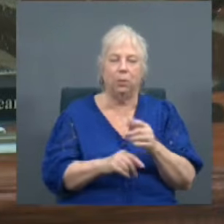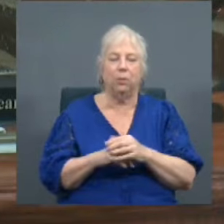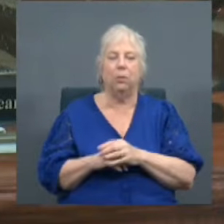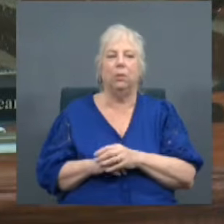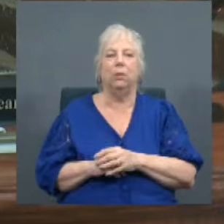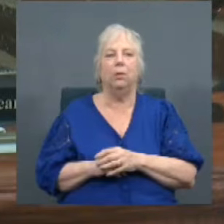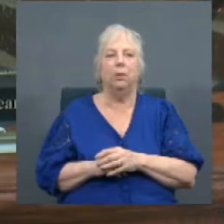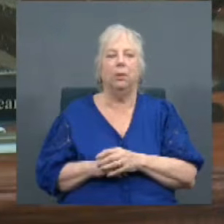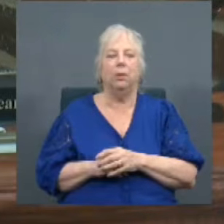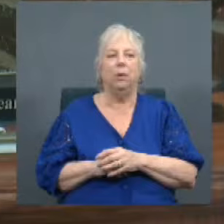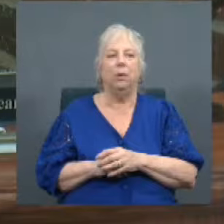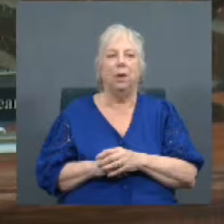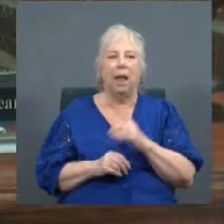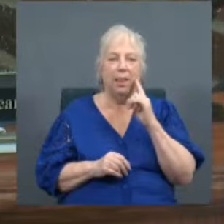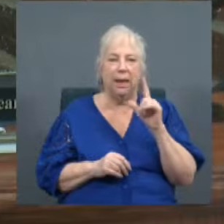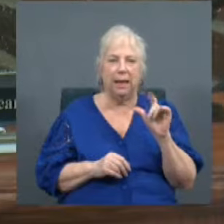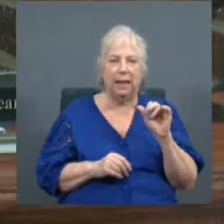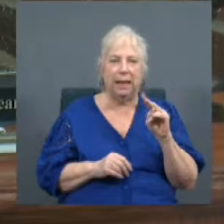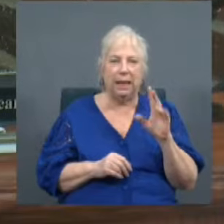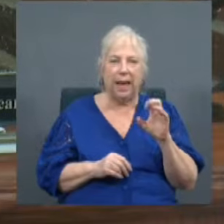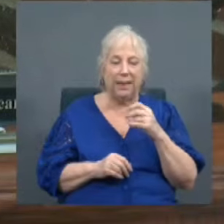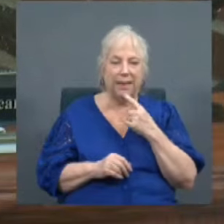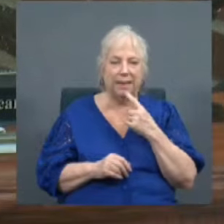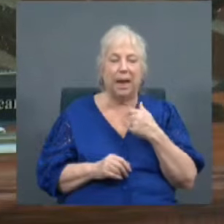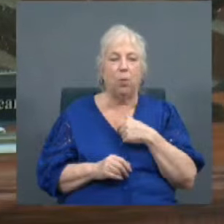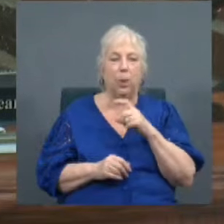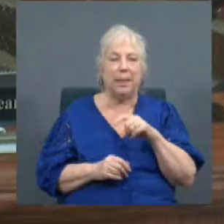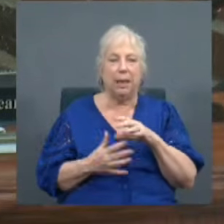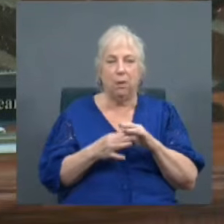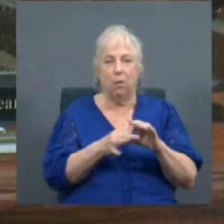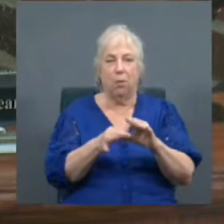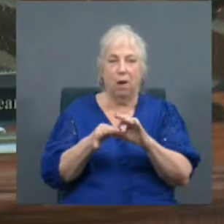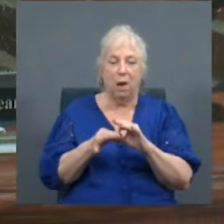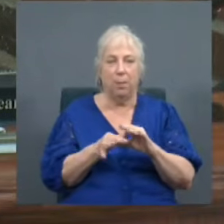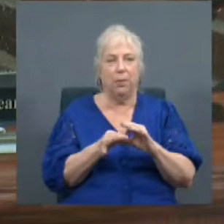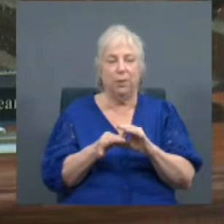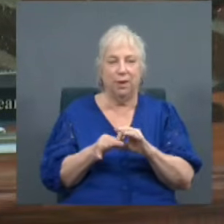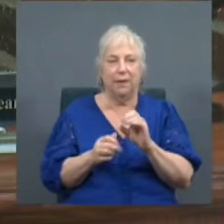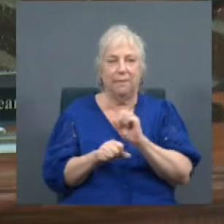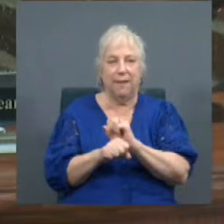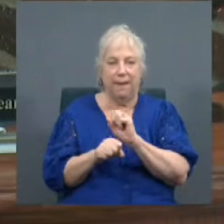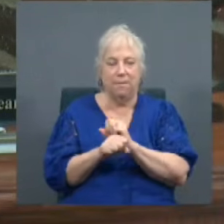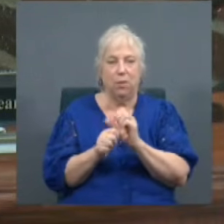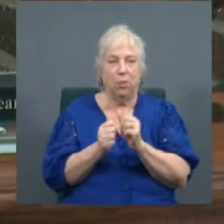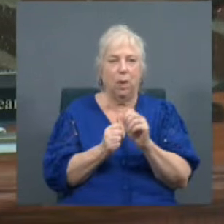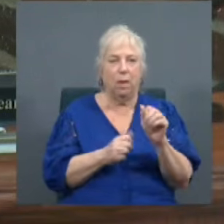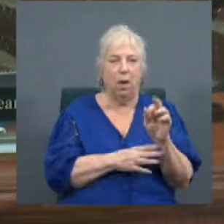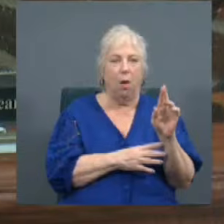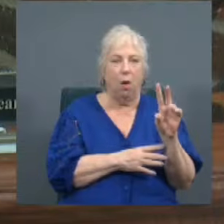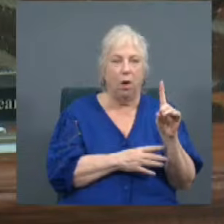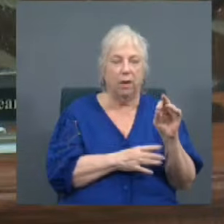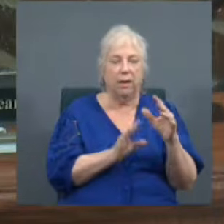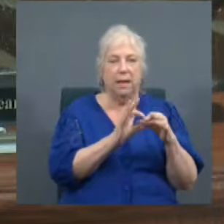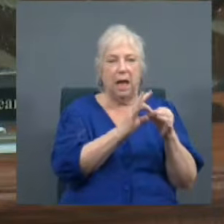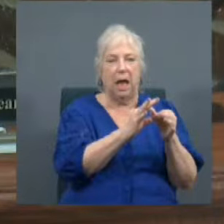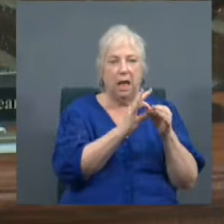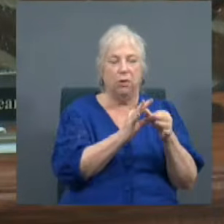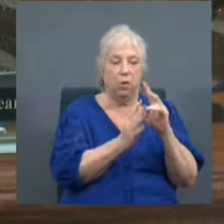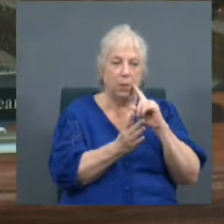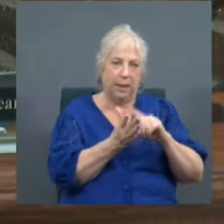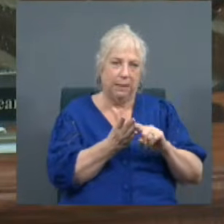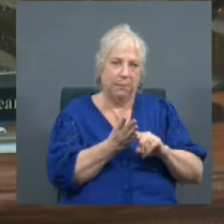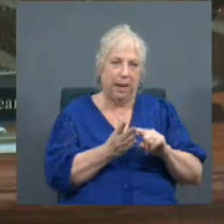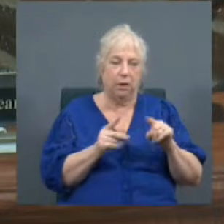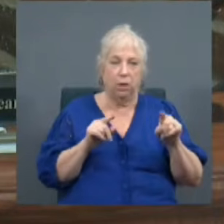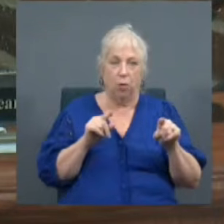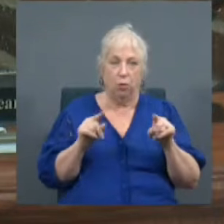what I think Lance is saying is we need to have a cooperative effort, that you're saying, with RDOT to inspect those two bridges. It would